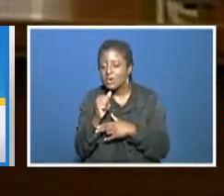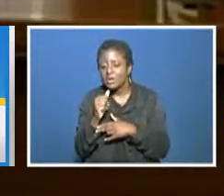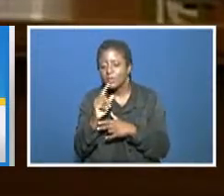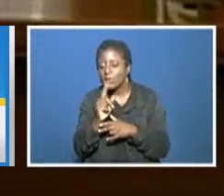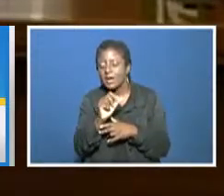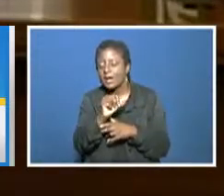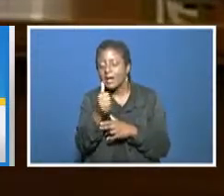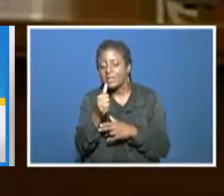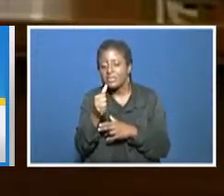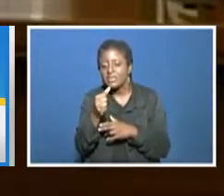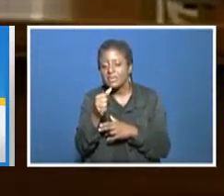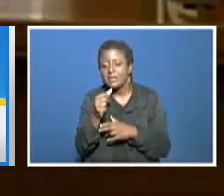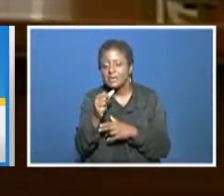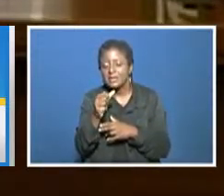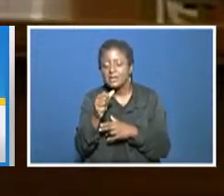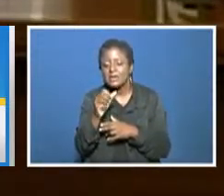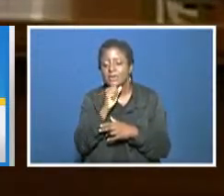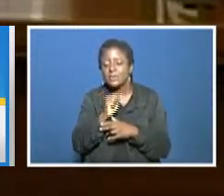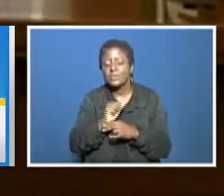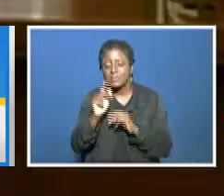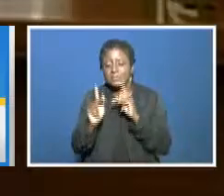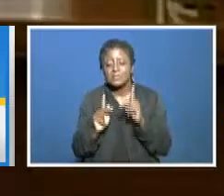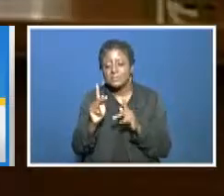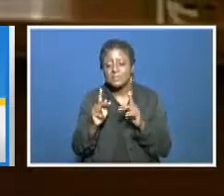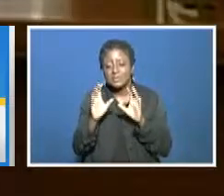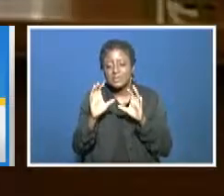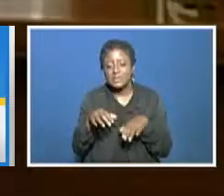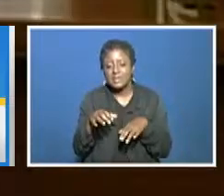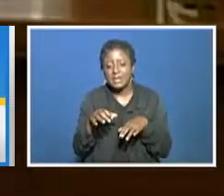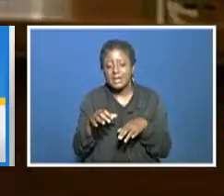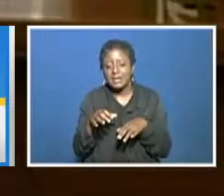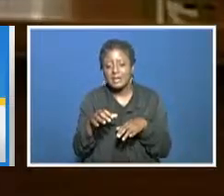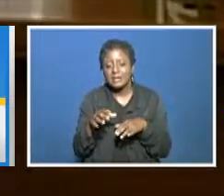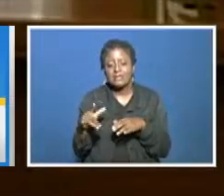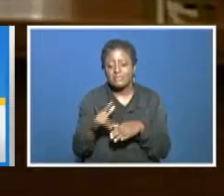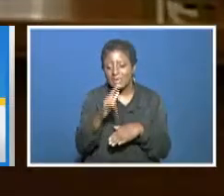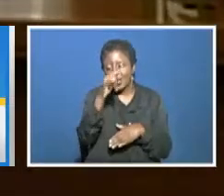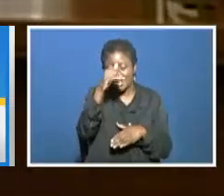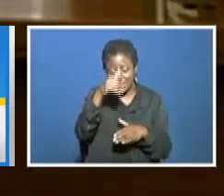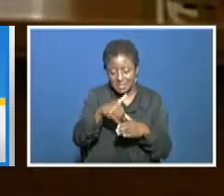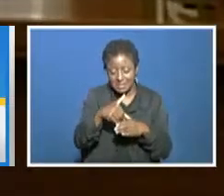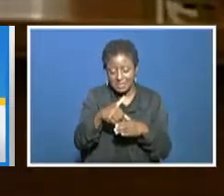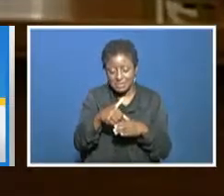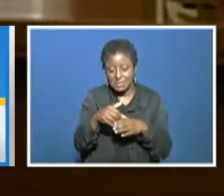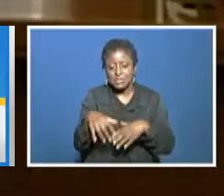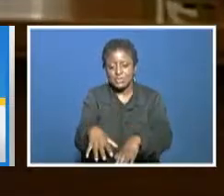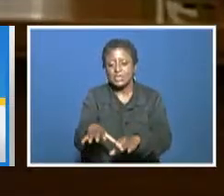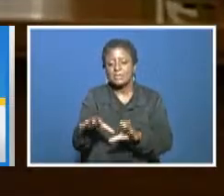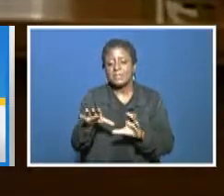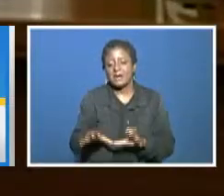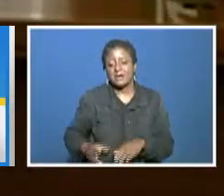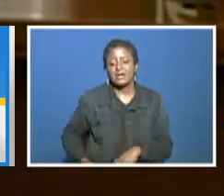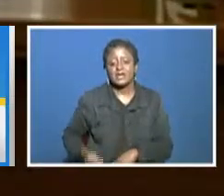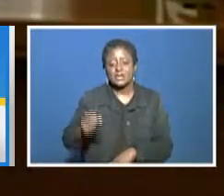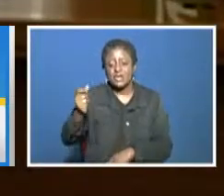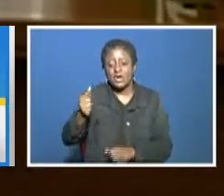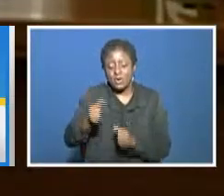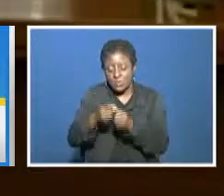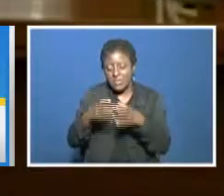citizens could fly in to bury a dog without any reported